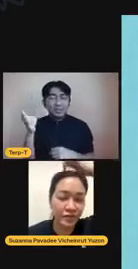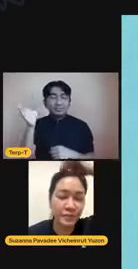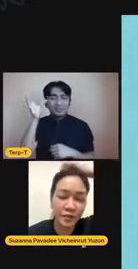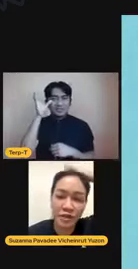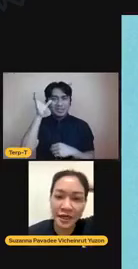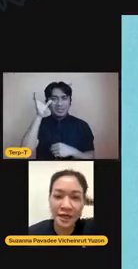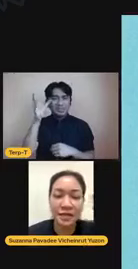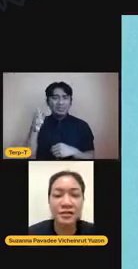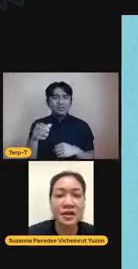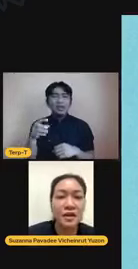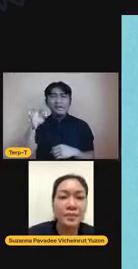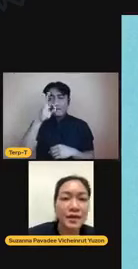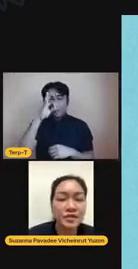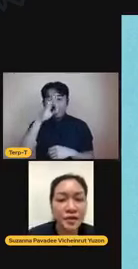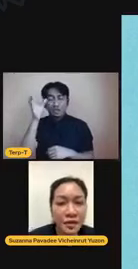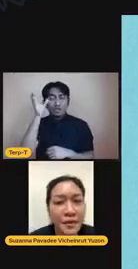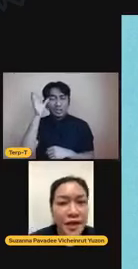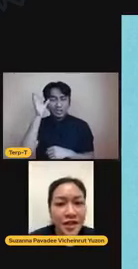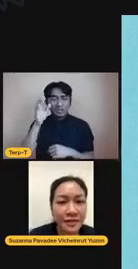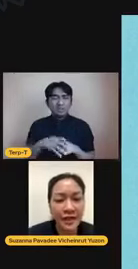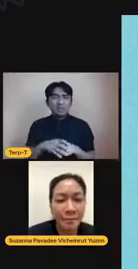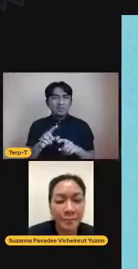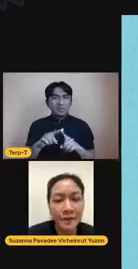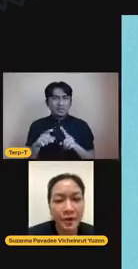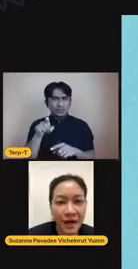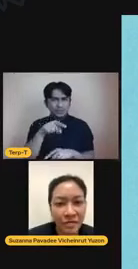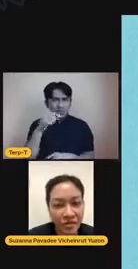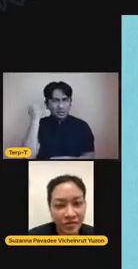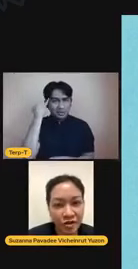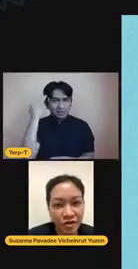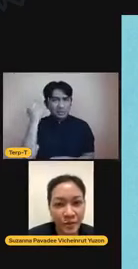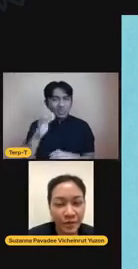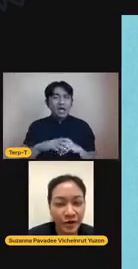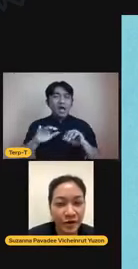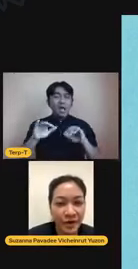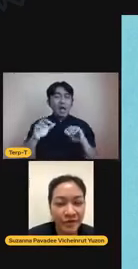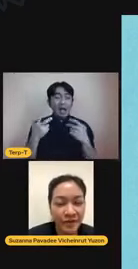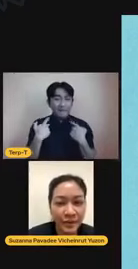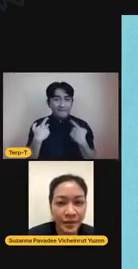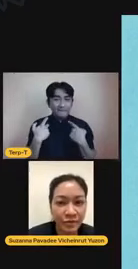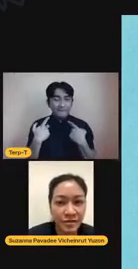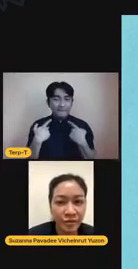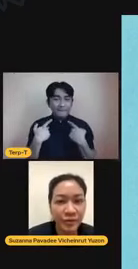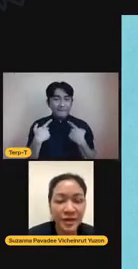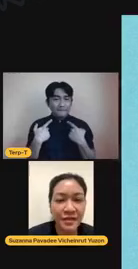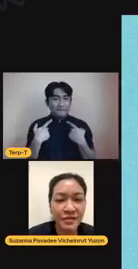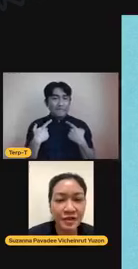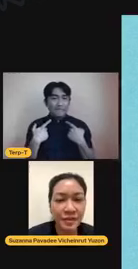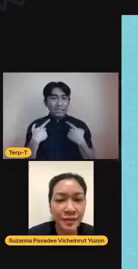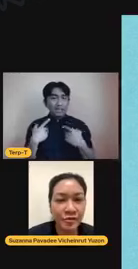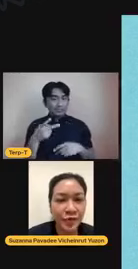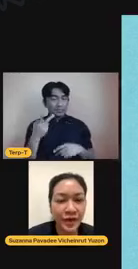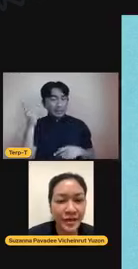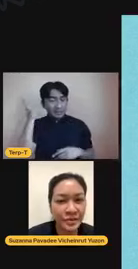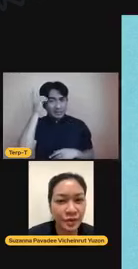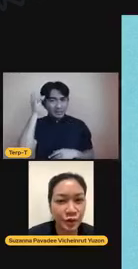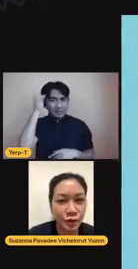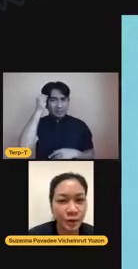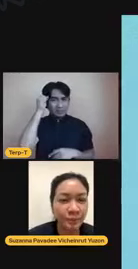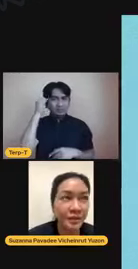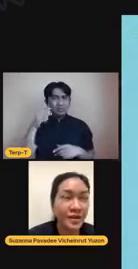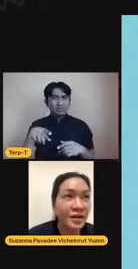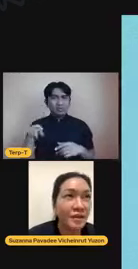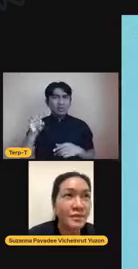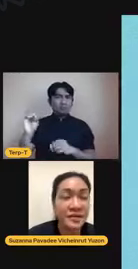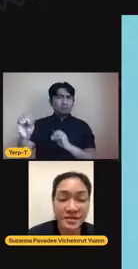they're Filipino Chinese. But as you can imagine that, you know, having the first member in our family with someone with Down syndrome, everyone has their